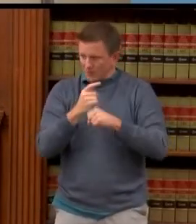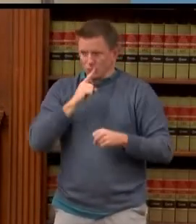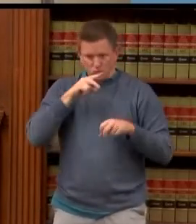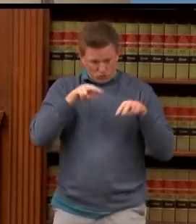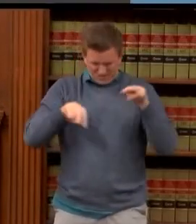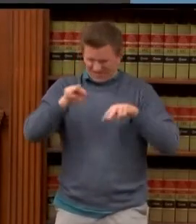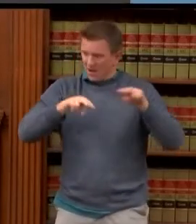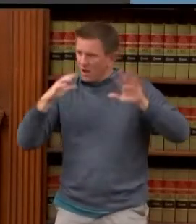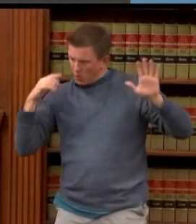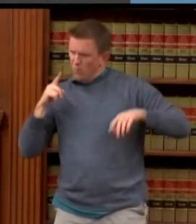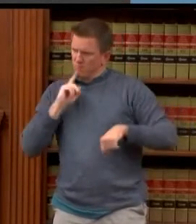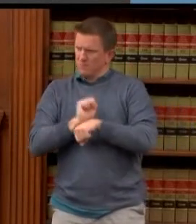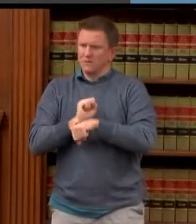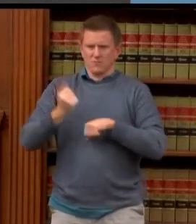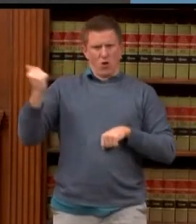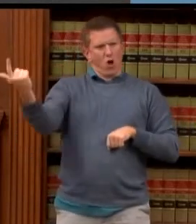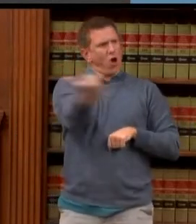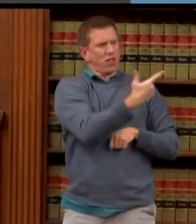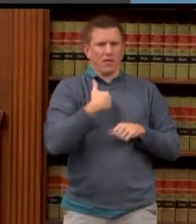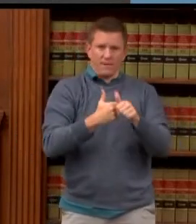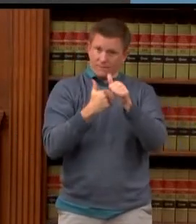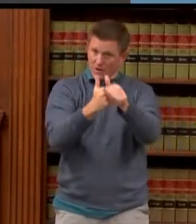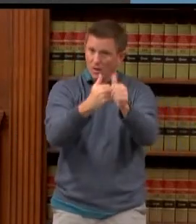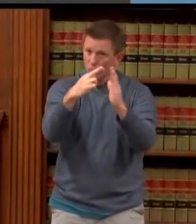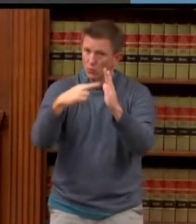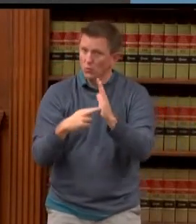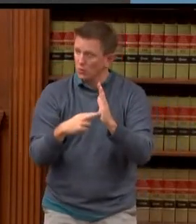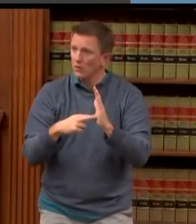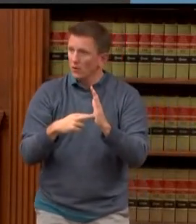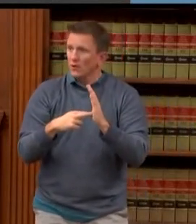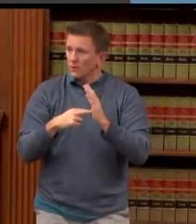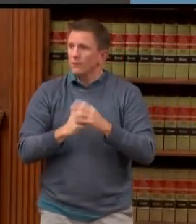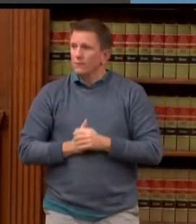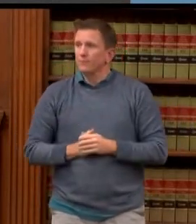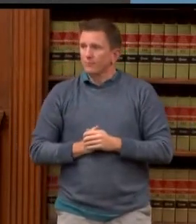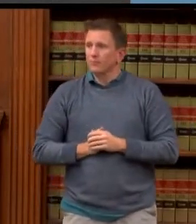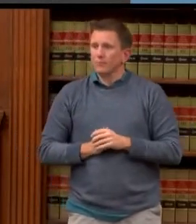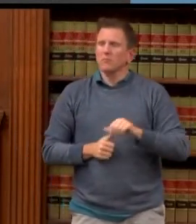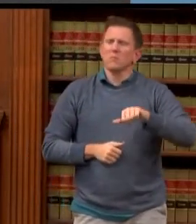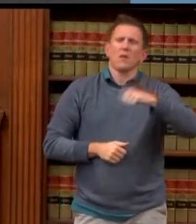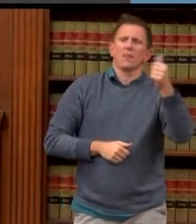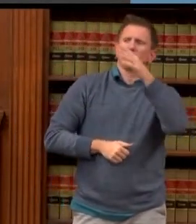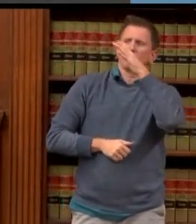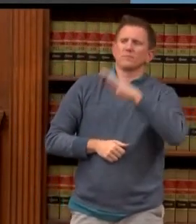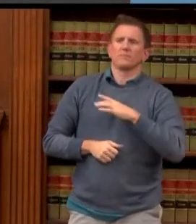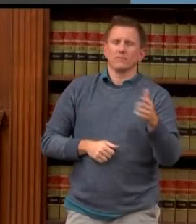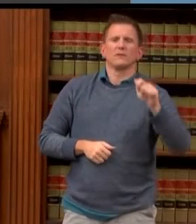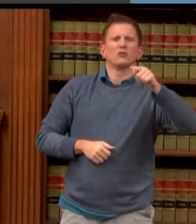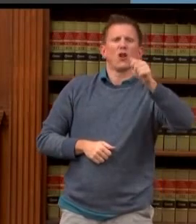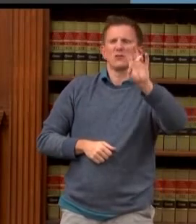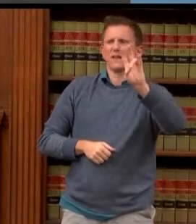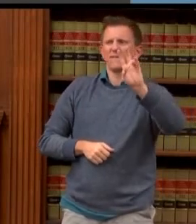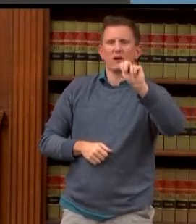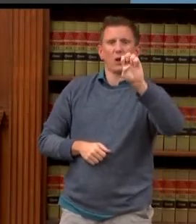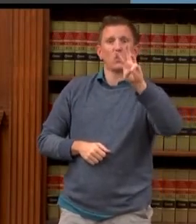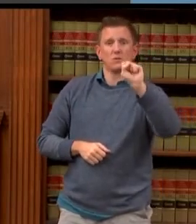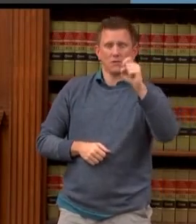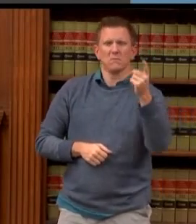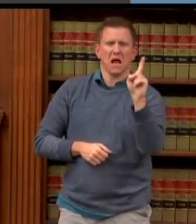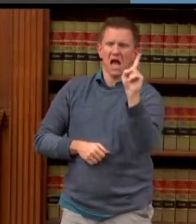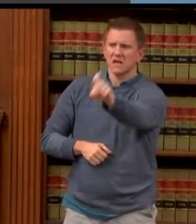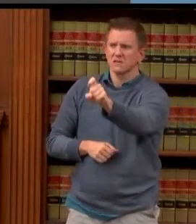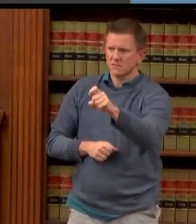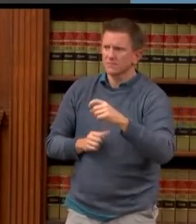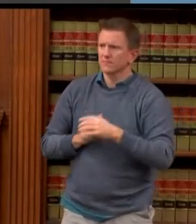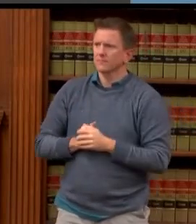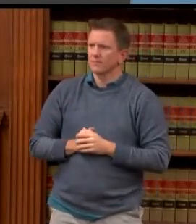Hi, this is Liz Gilardi with Denver 7 News. I was wondering, Mayor Hancock, you're hesitant to call this a curfew, but when people hear that they need